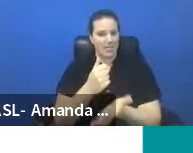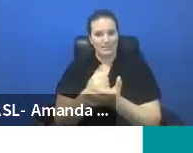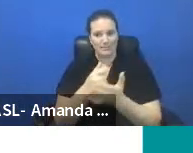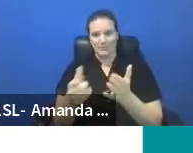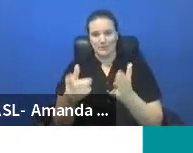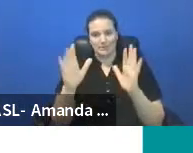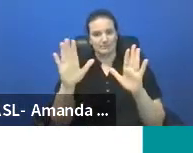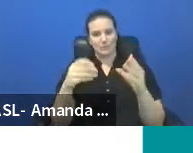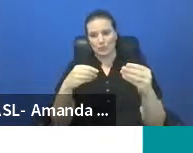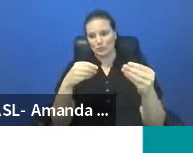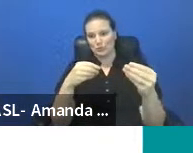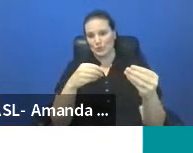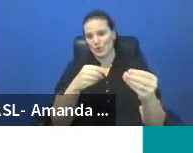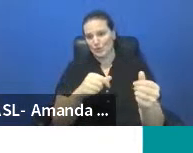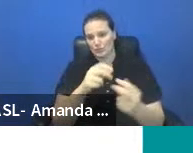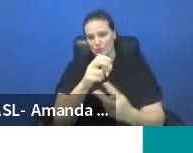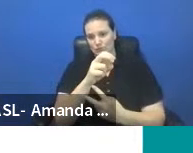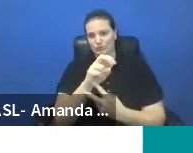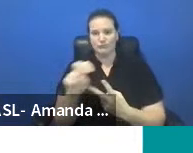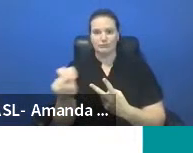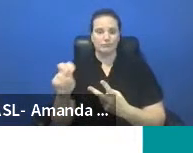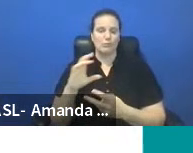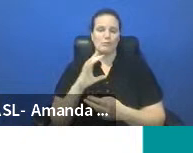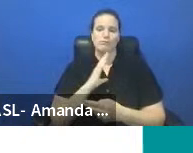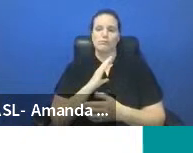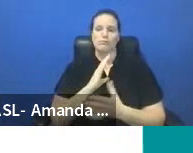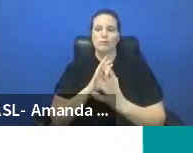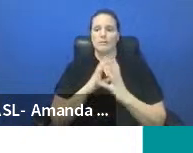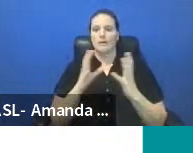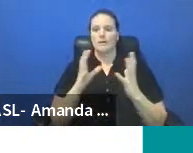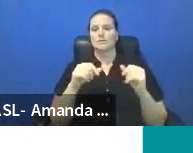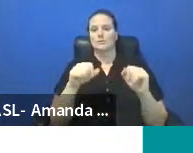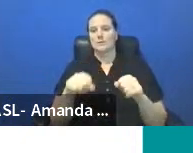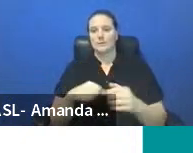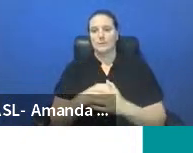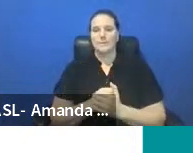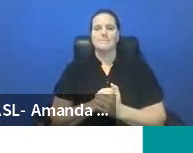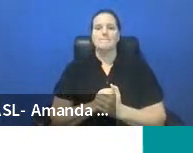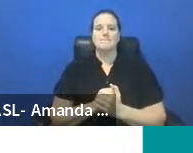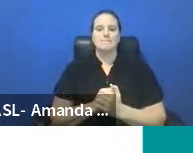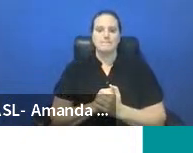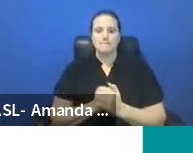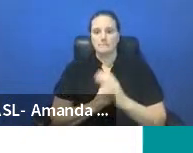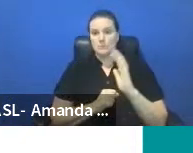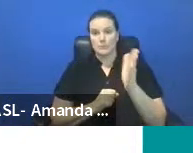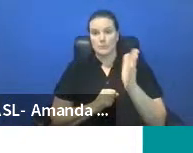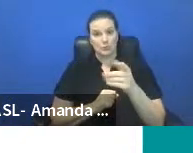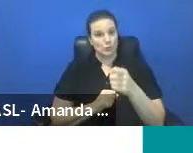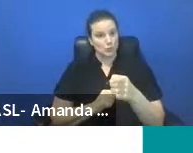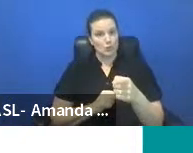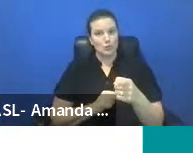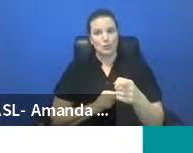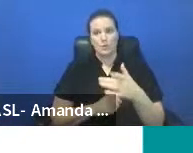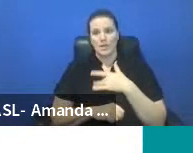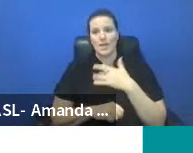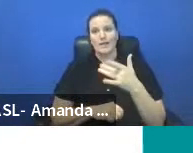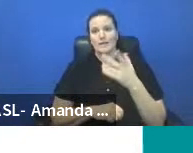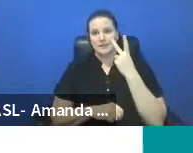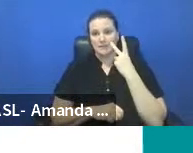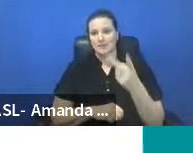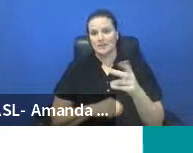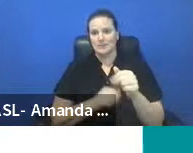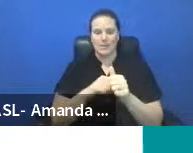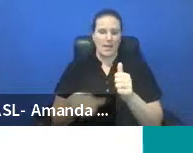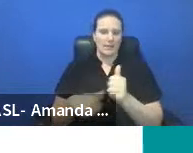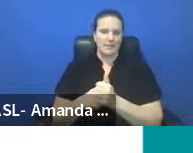as smooth as it can possibly be. And in the future, you will likely see behind